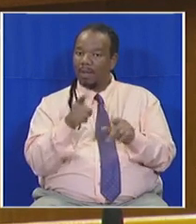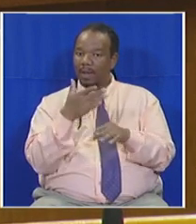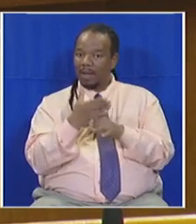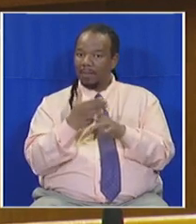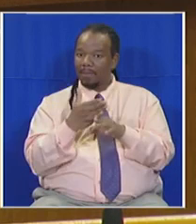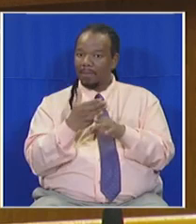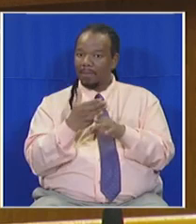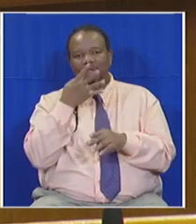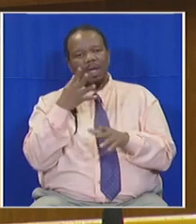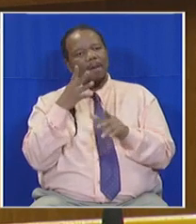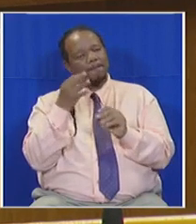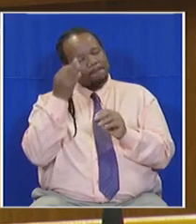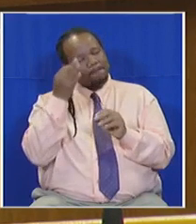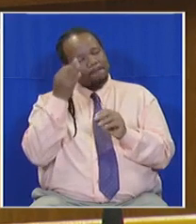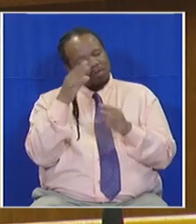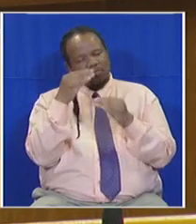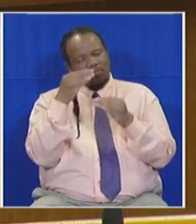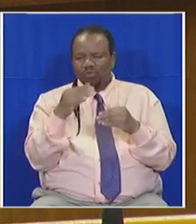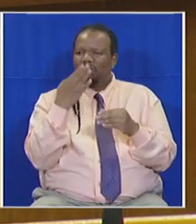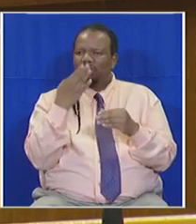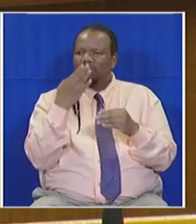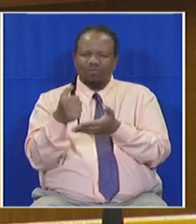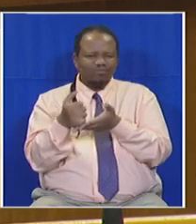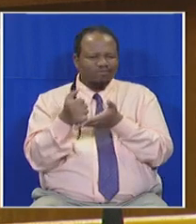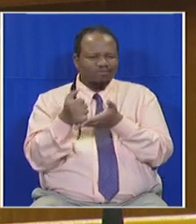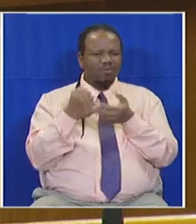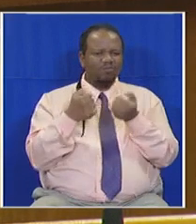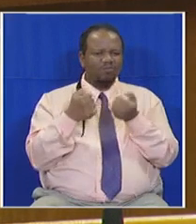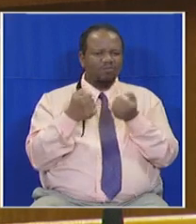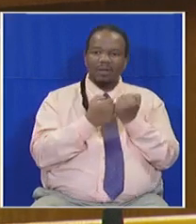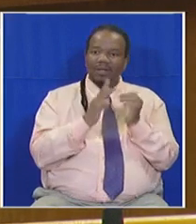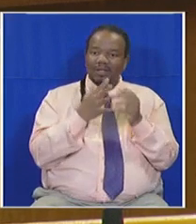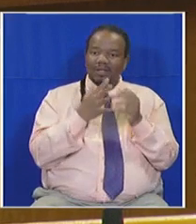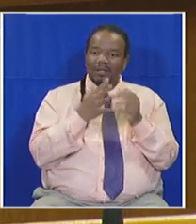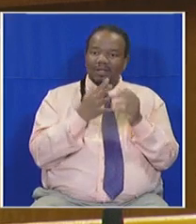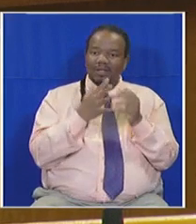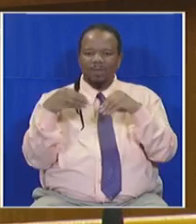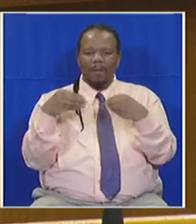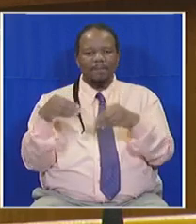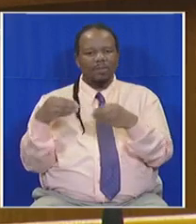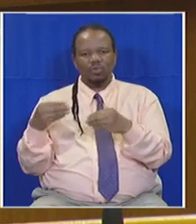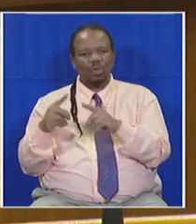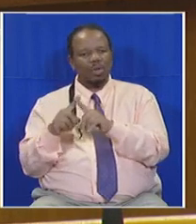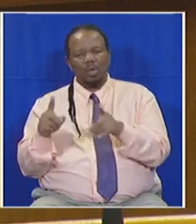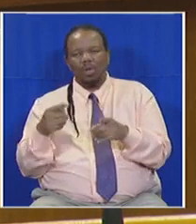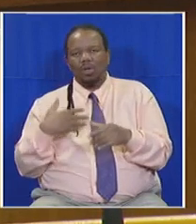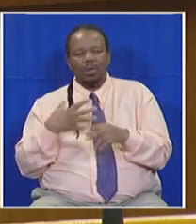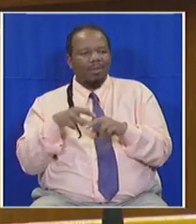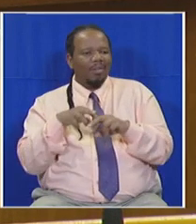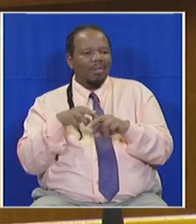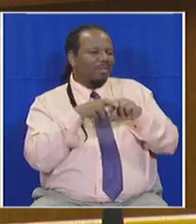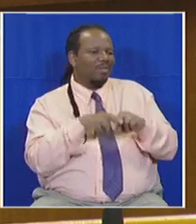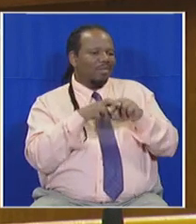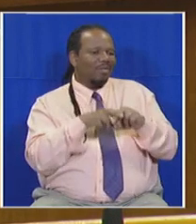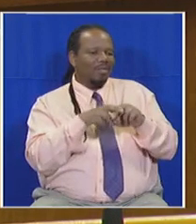professional business enterprise support. They want to run their own businesses. They don't want to be perpetual dependents on